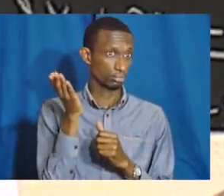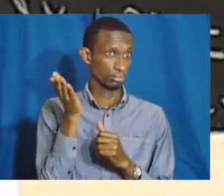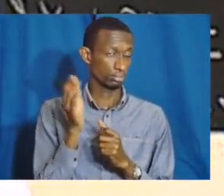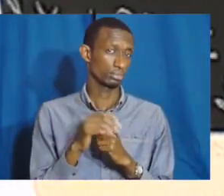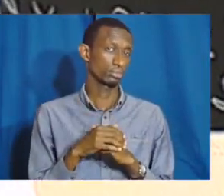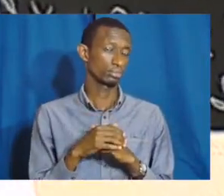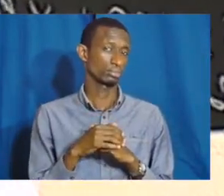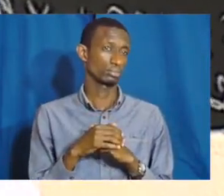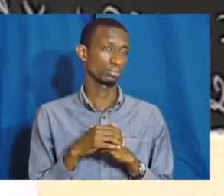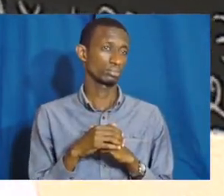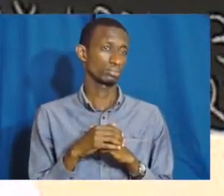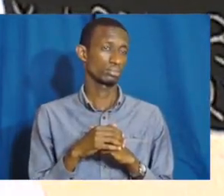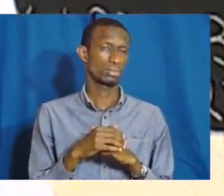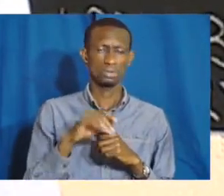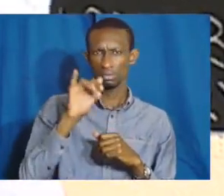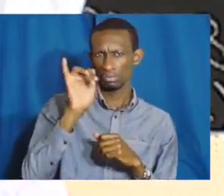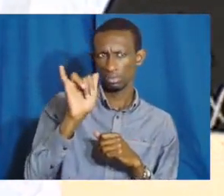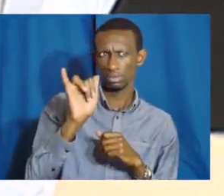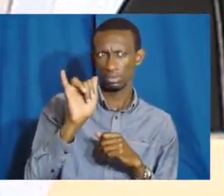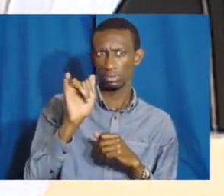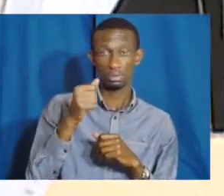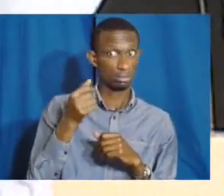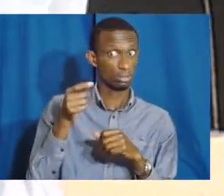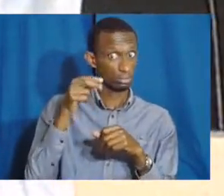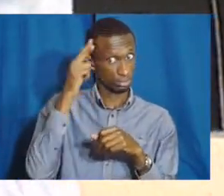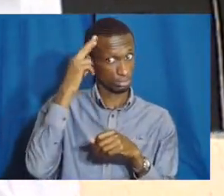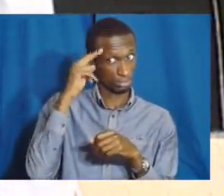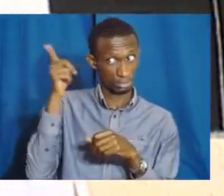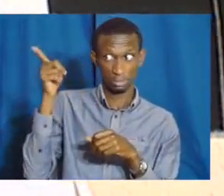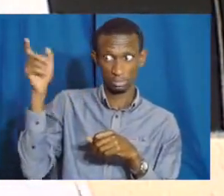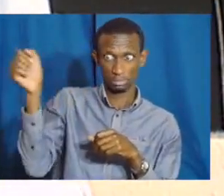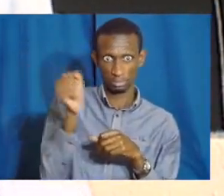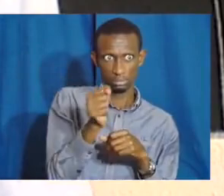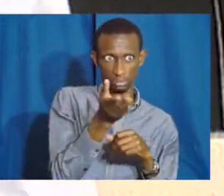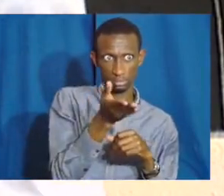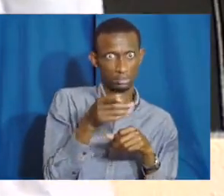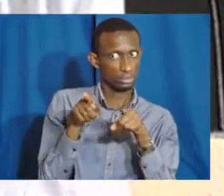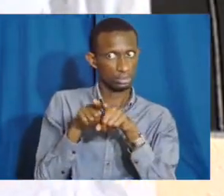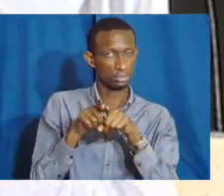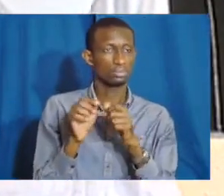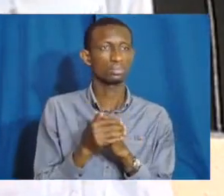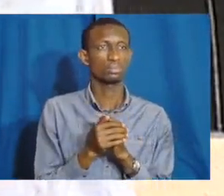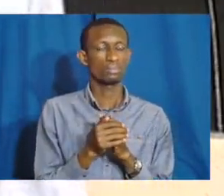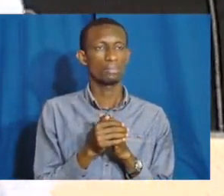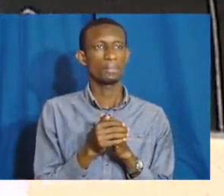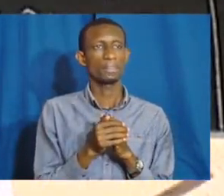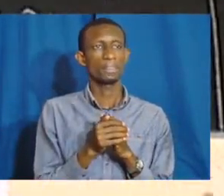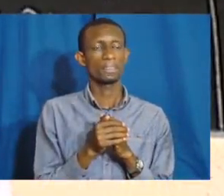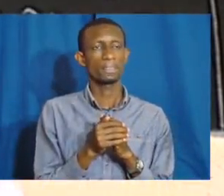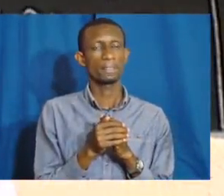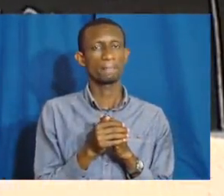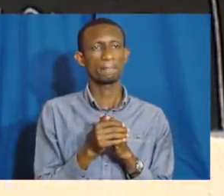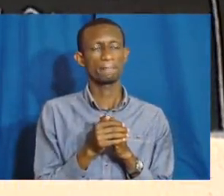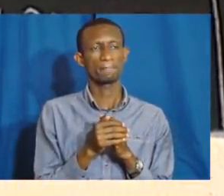be y, I keep it over here, and I want to take this whole one on the other side. That will